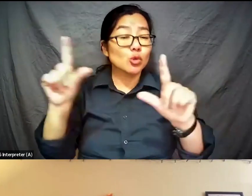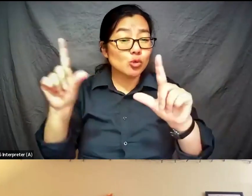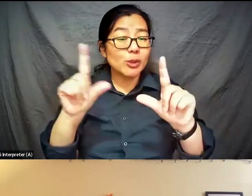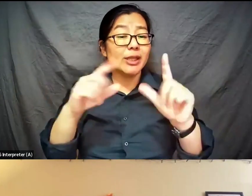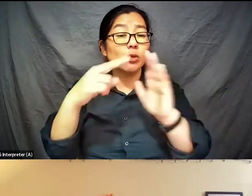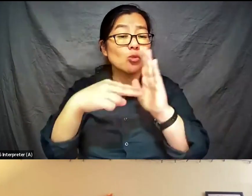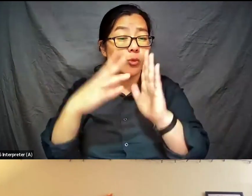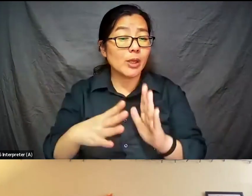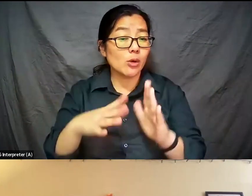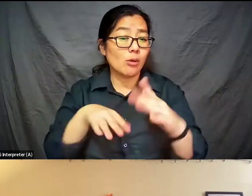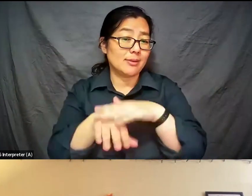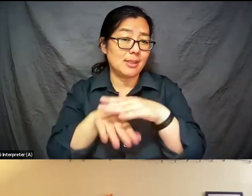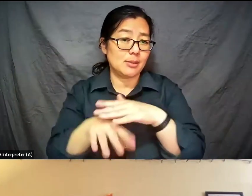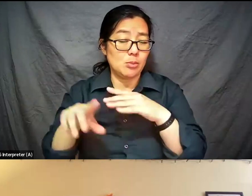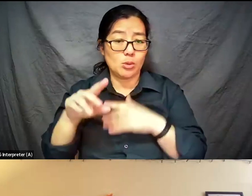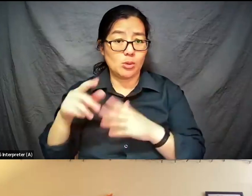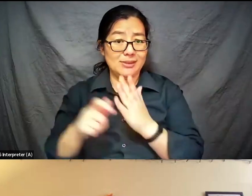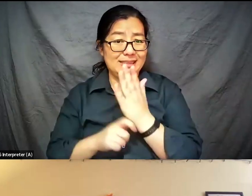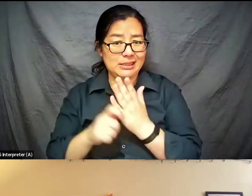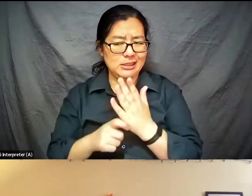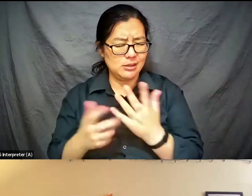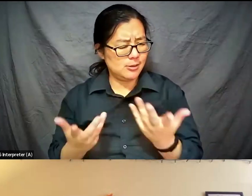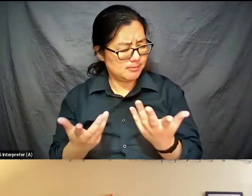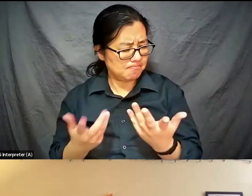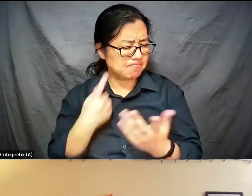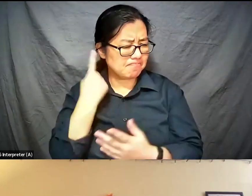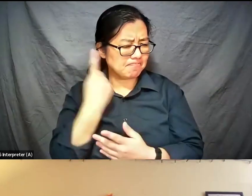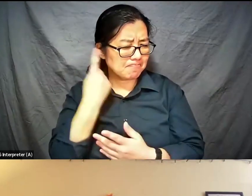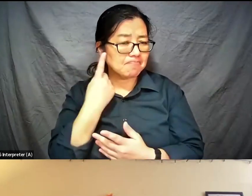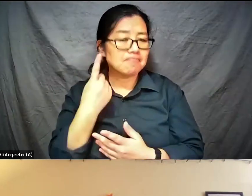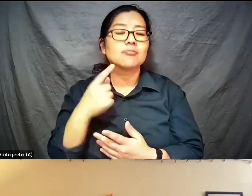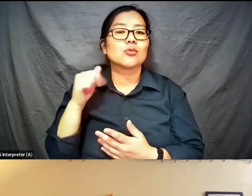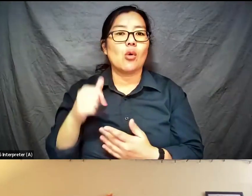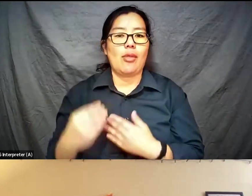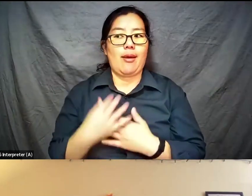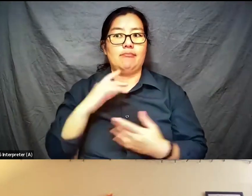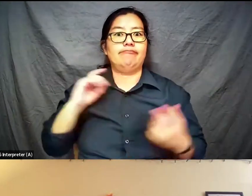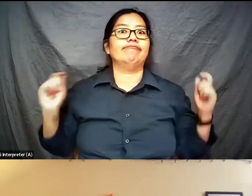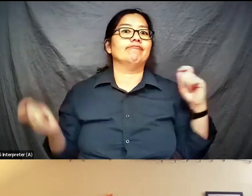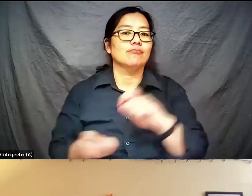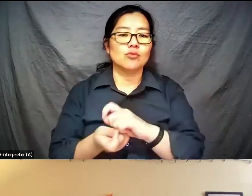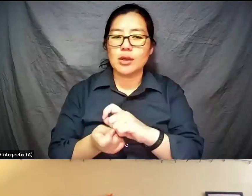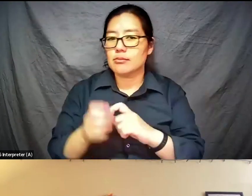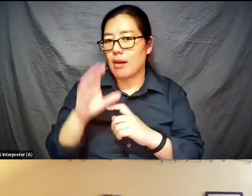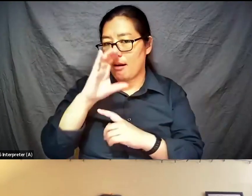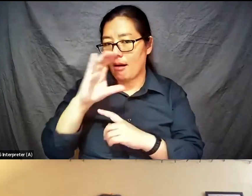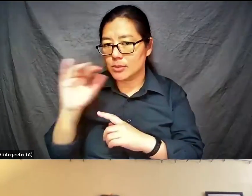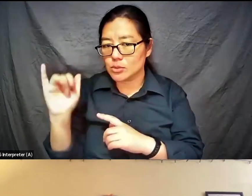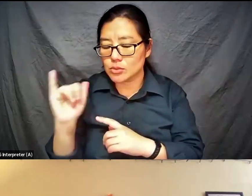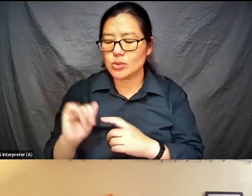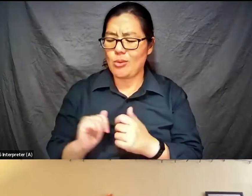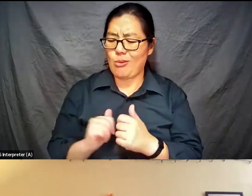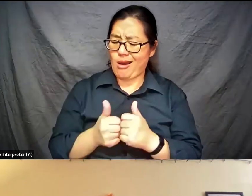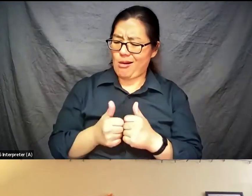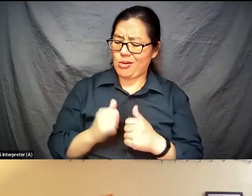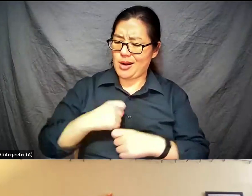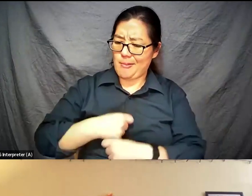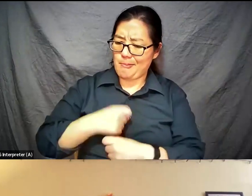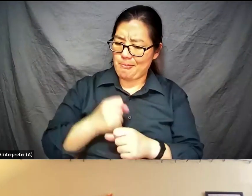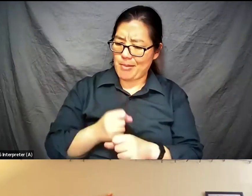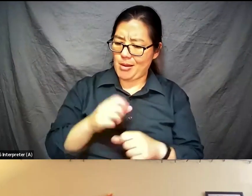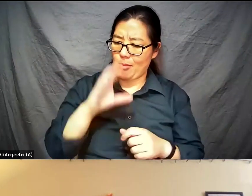you were to interact with a lot of storytelling in other places, it might not be as accessible as the